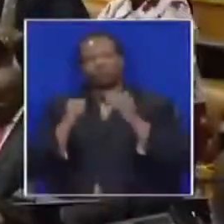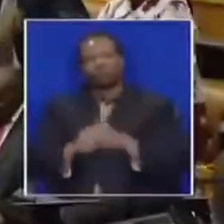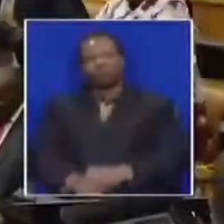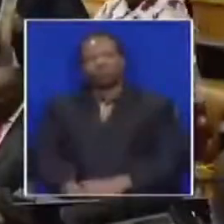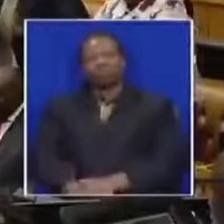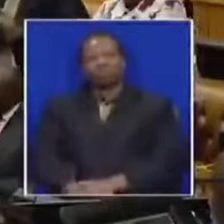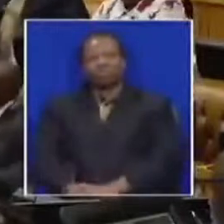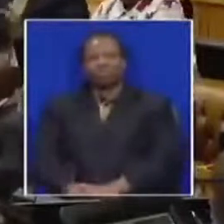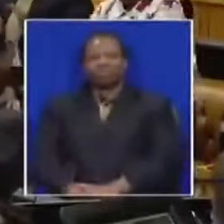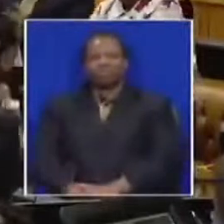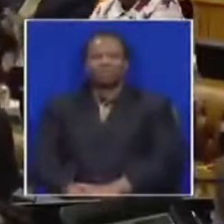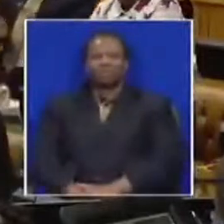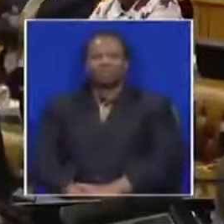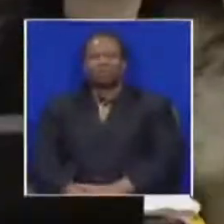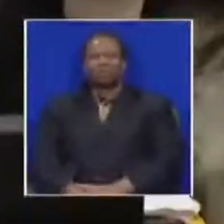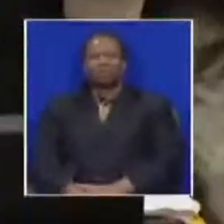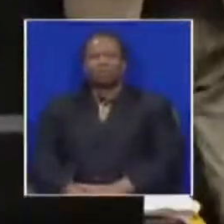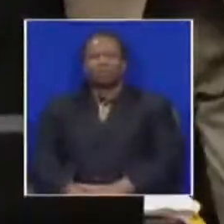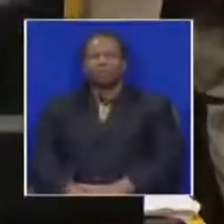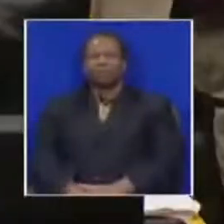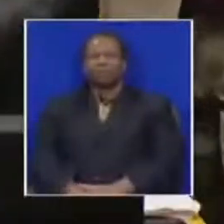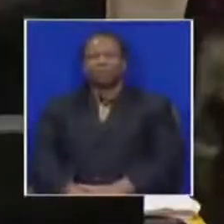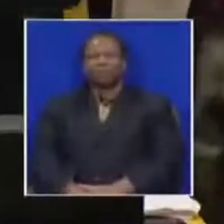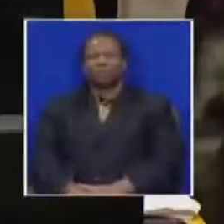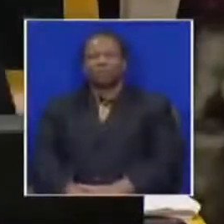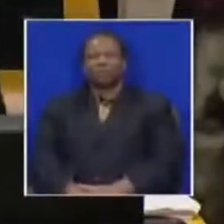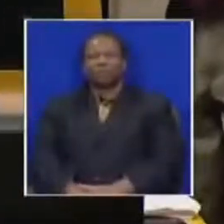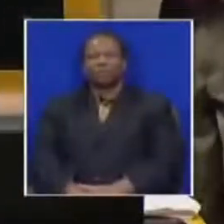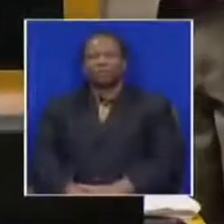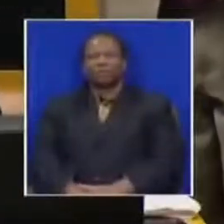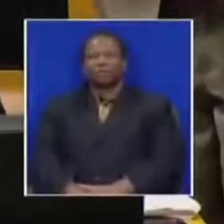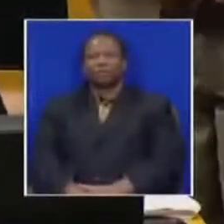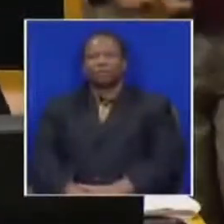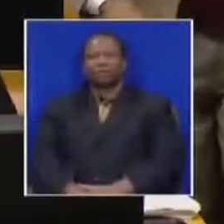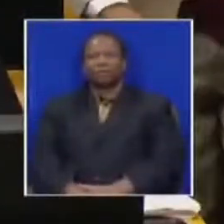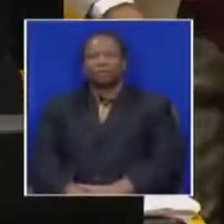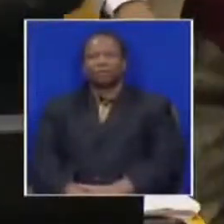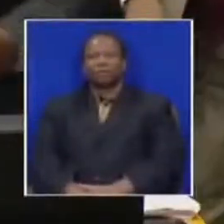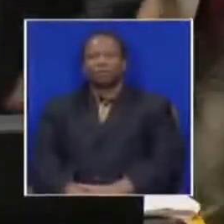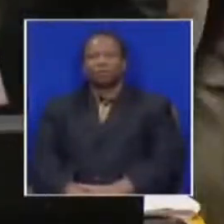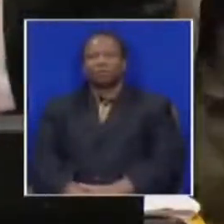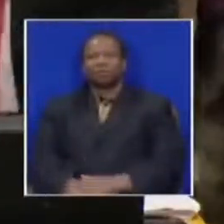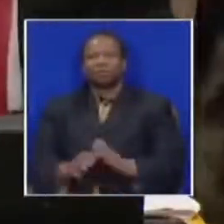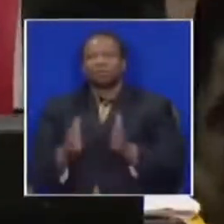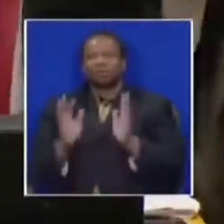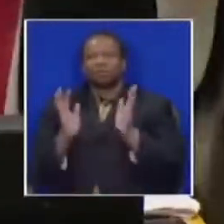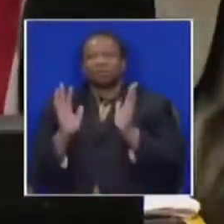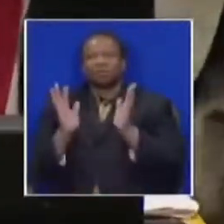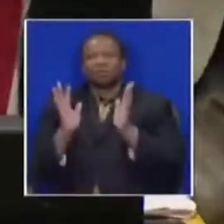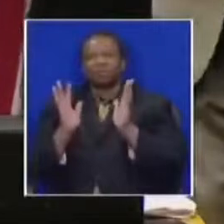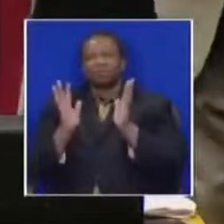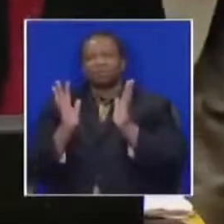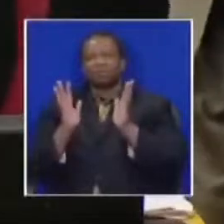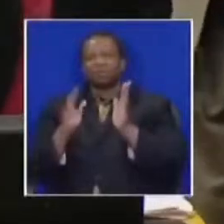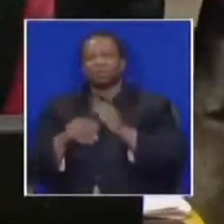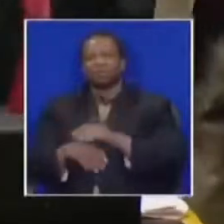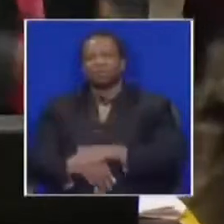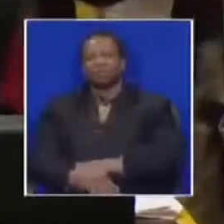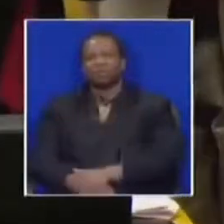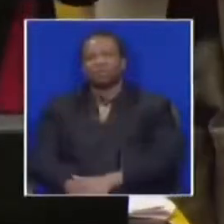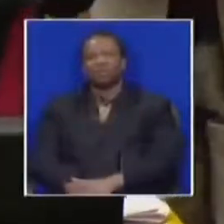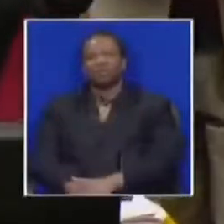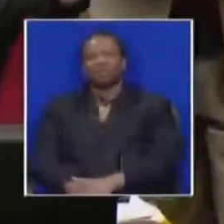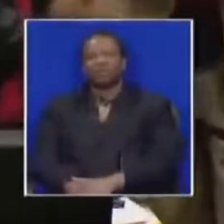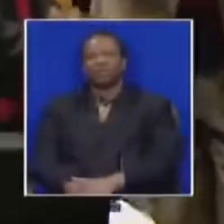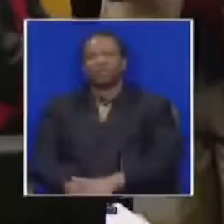processes take. Then once the President is elected, the NA is done with this sitting. The next day will